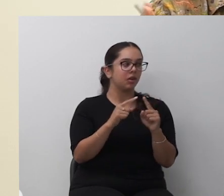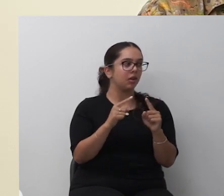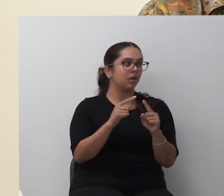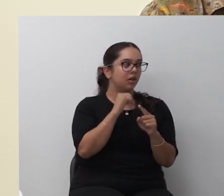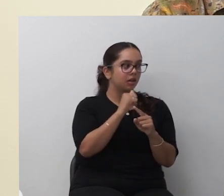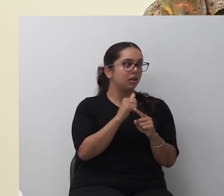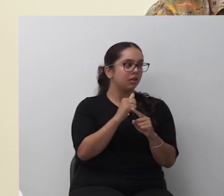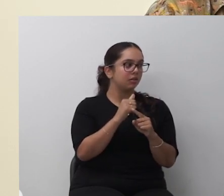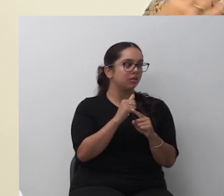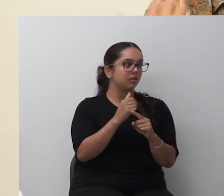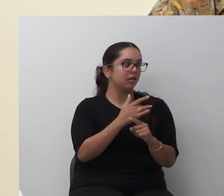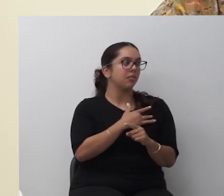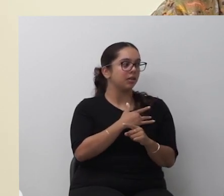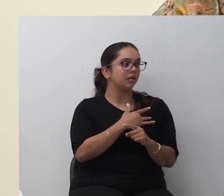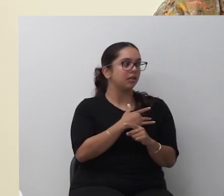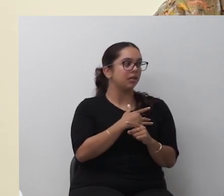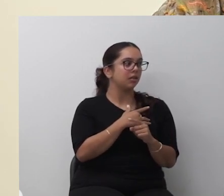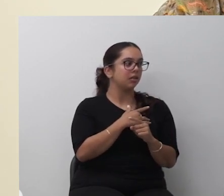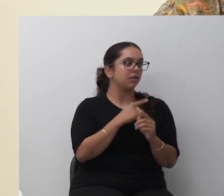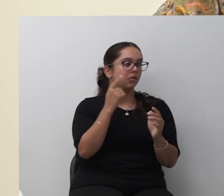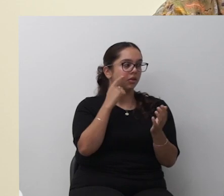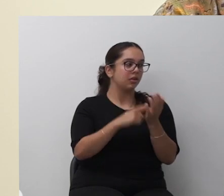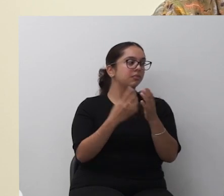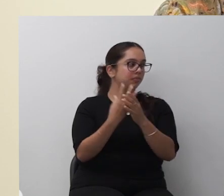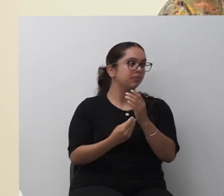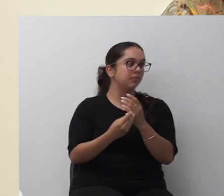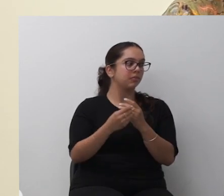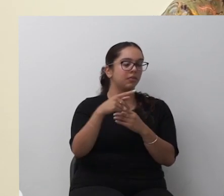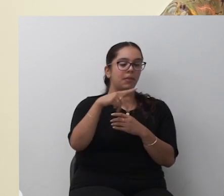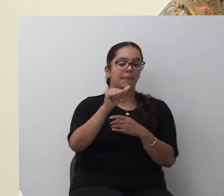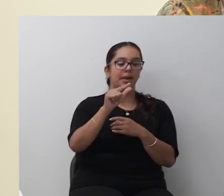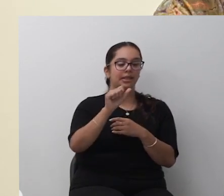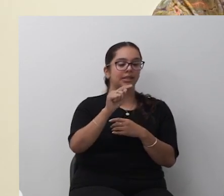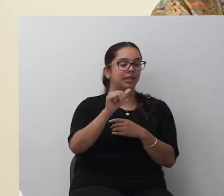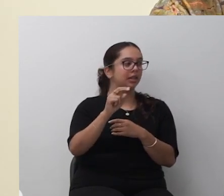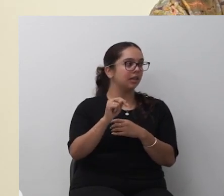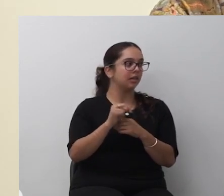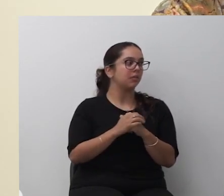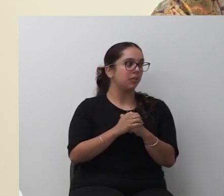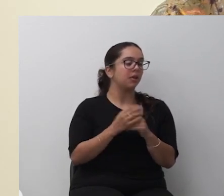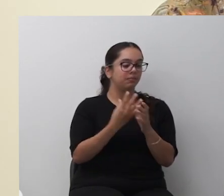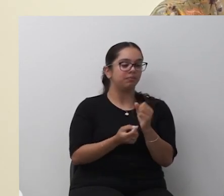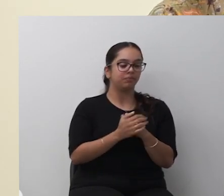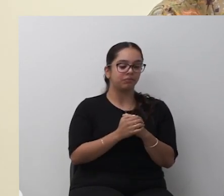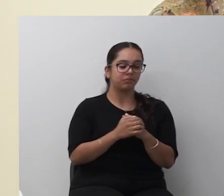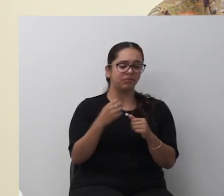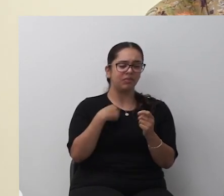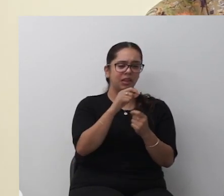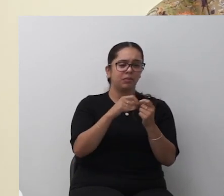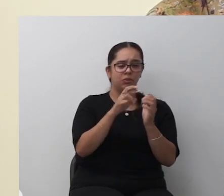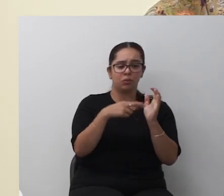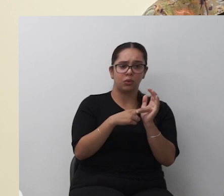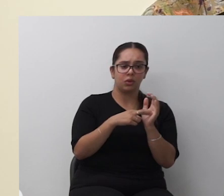of Palestinian life and naming the occupation and naming the genocide. And so there's a very specific role I